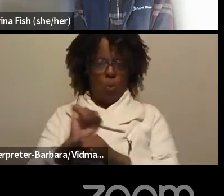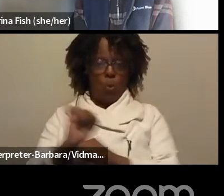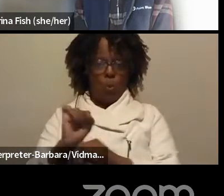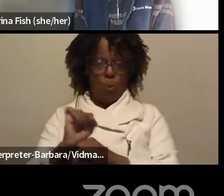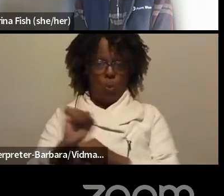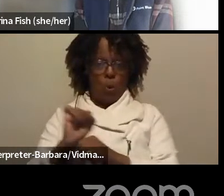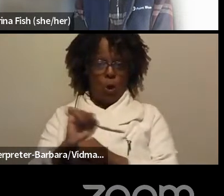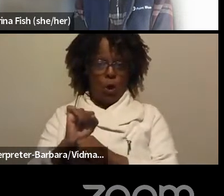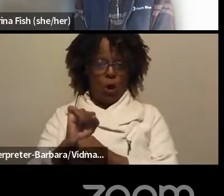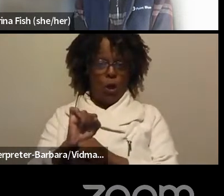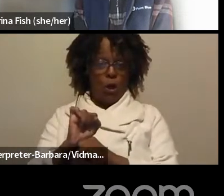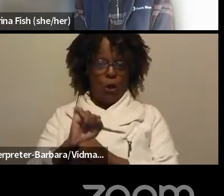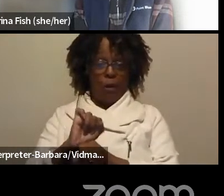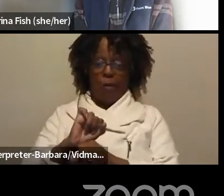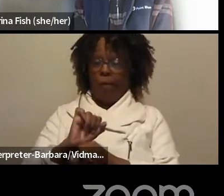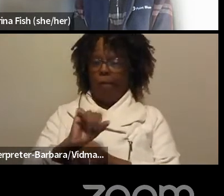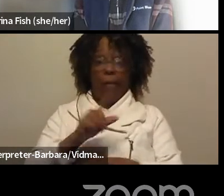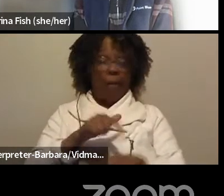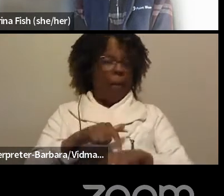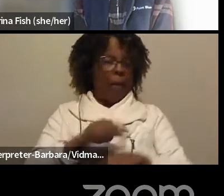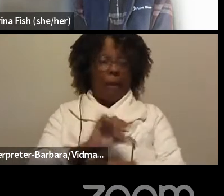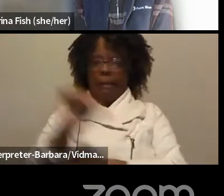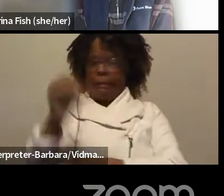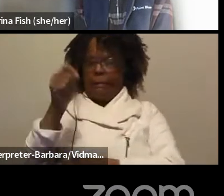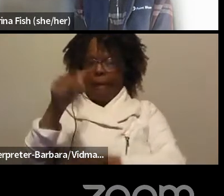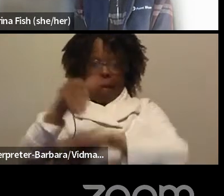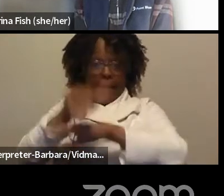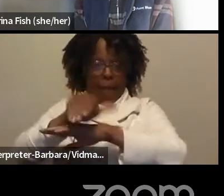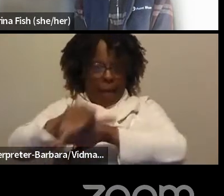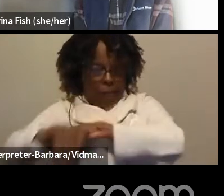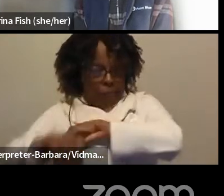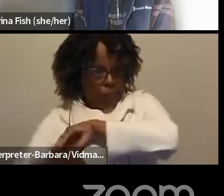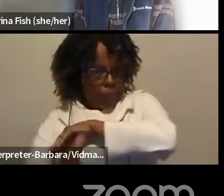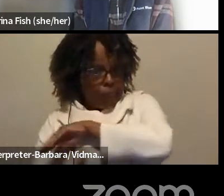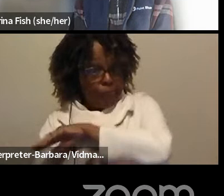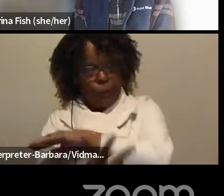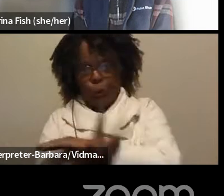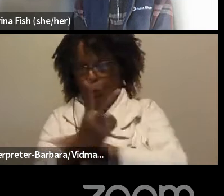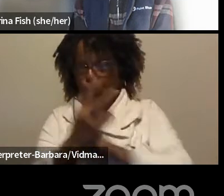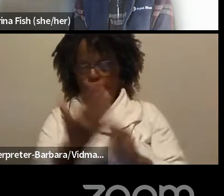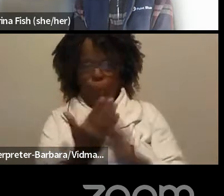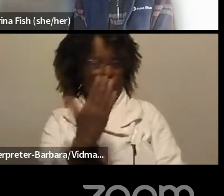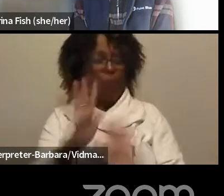a night person and you're a morning person, then get up and be the first one in the office, whatever